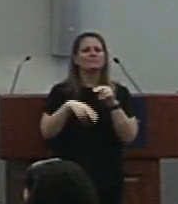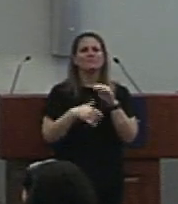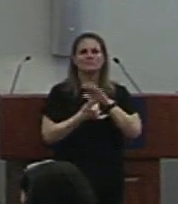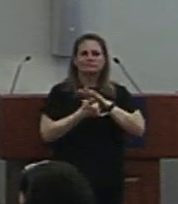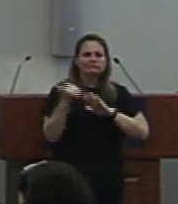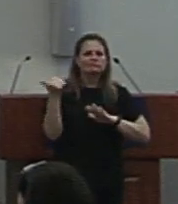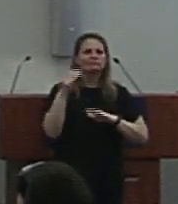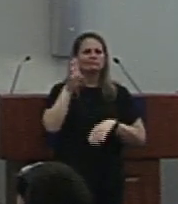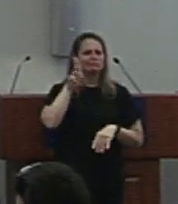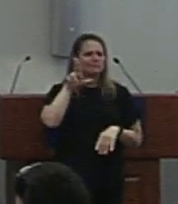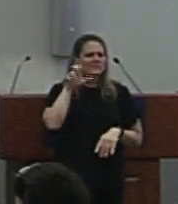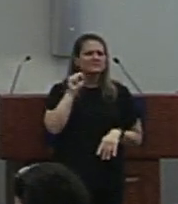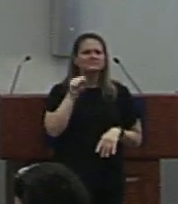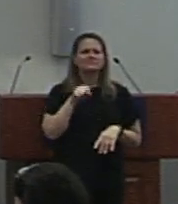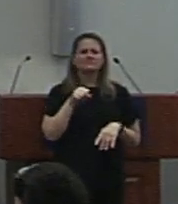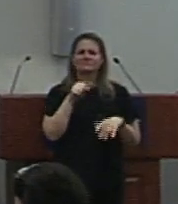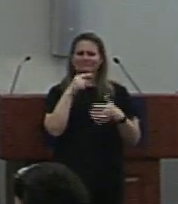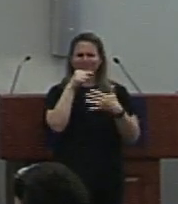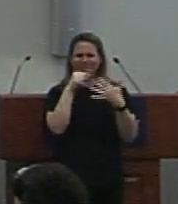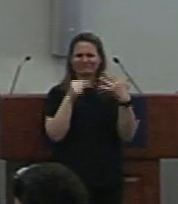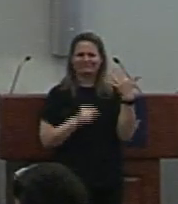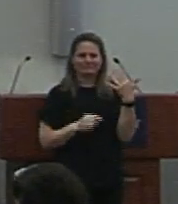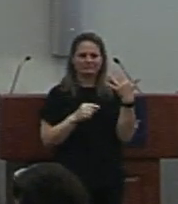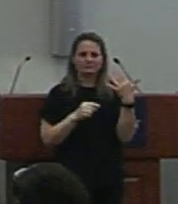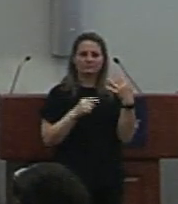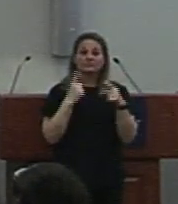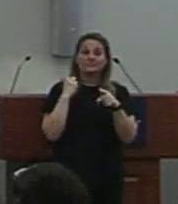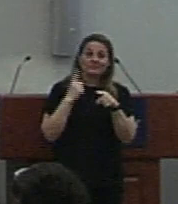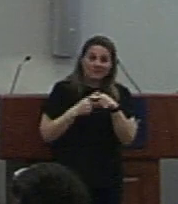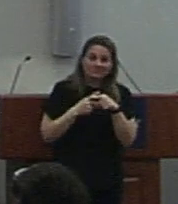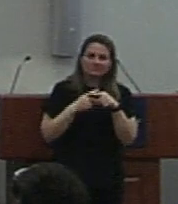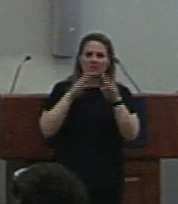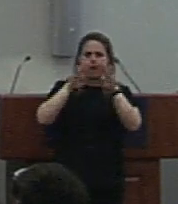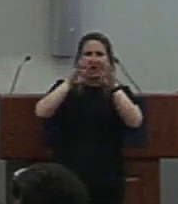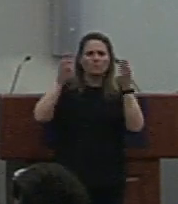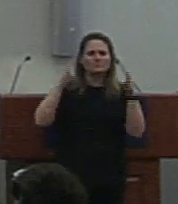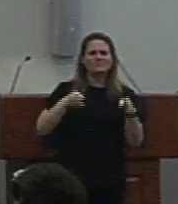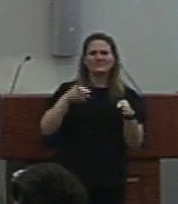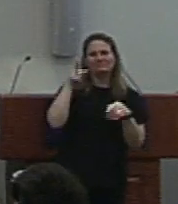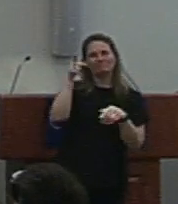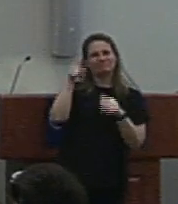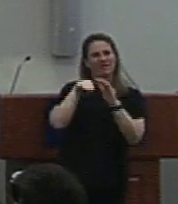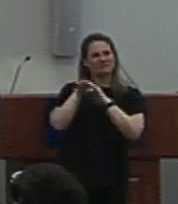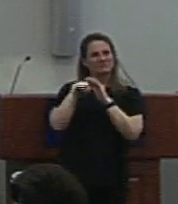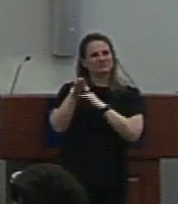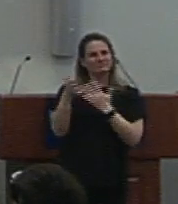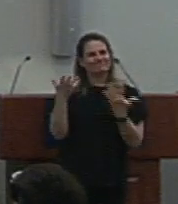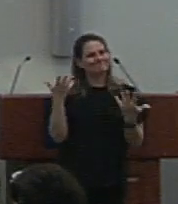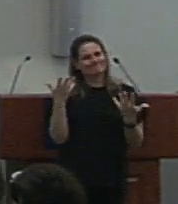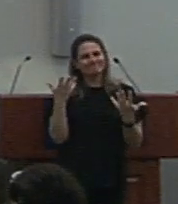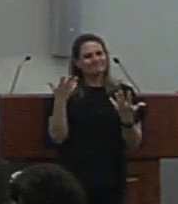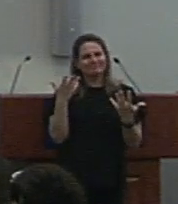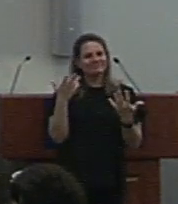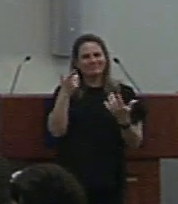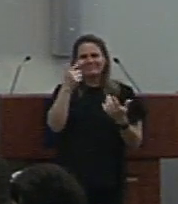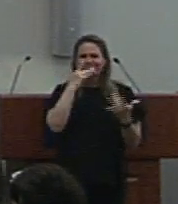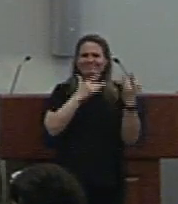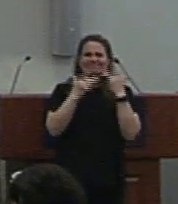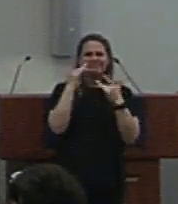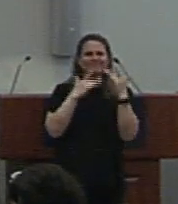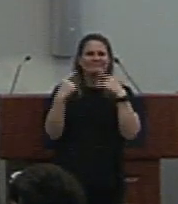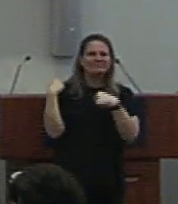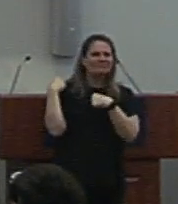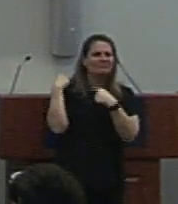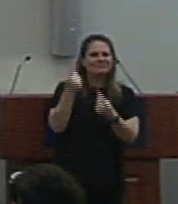housing and access to housing, because without those two things, people with disabilities cannot be seen as